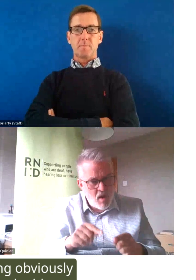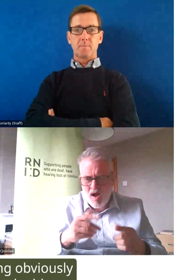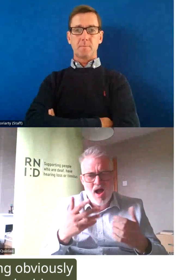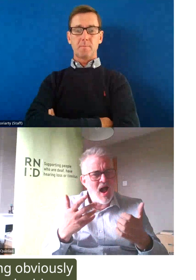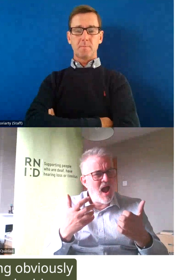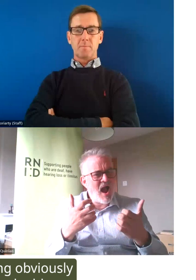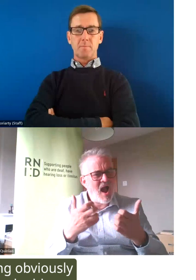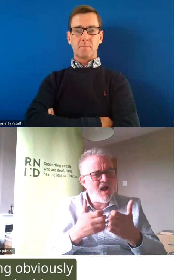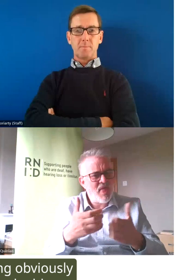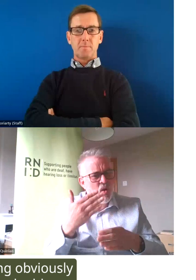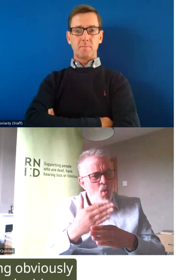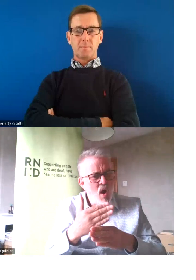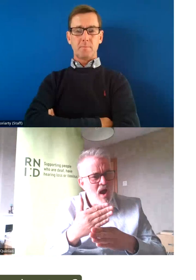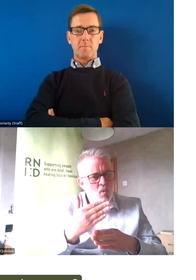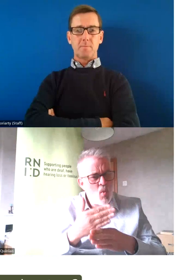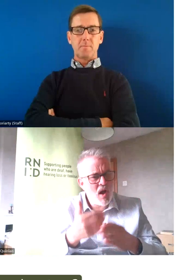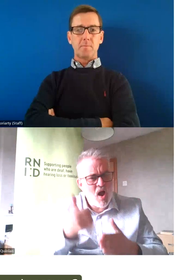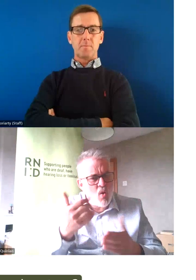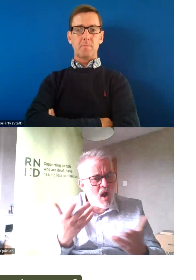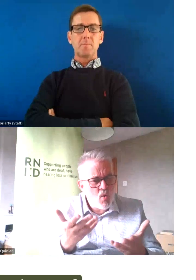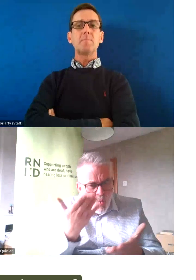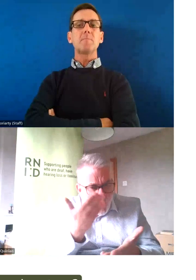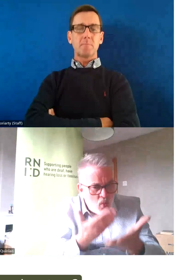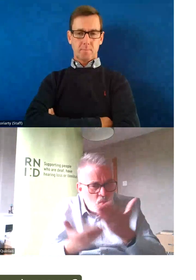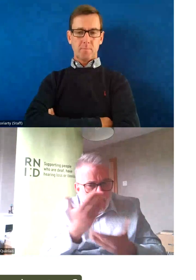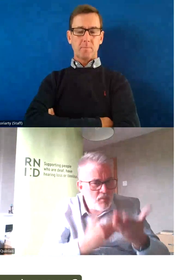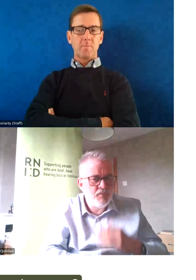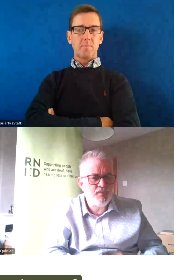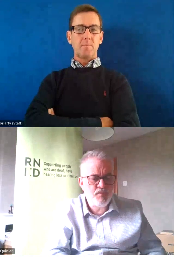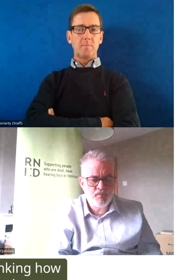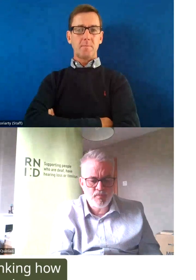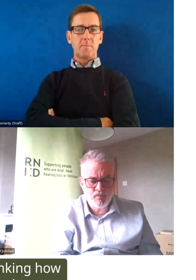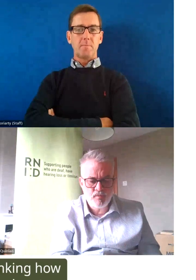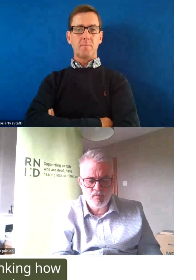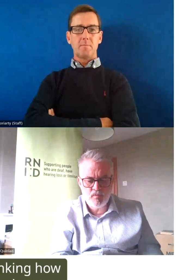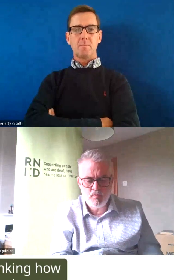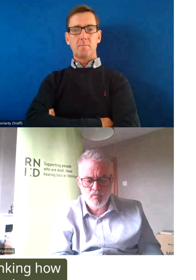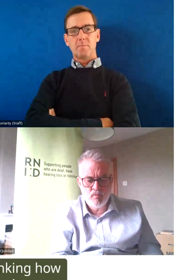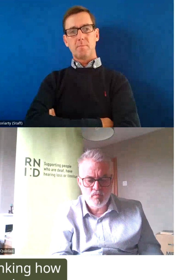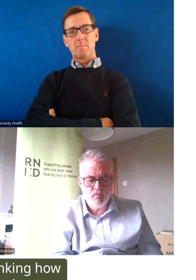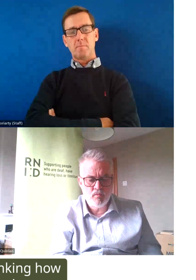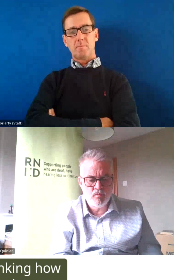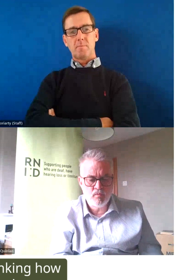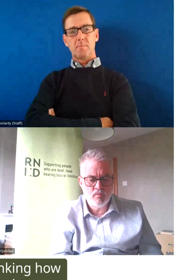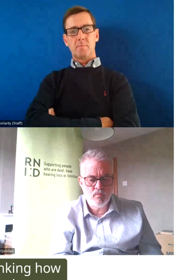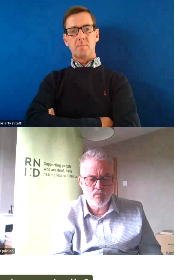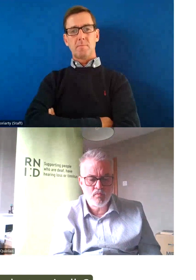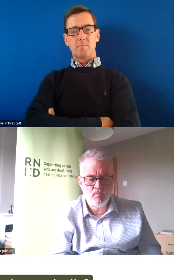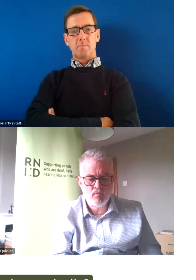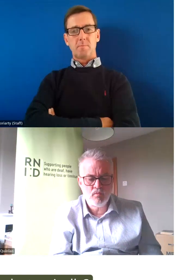obviously, name and address, but does it require a signature? And I'm just thinking how you would add a